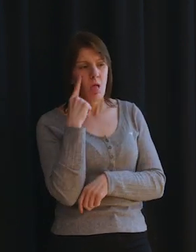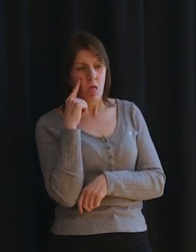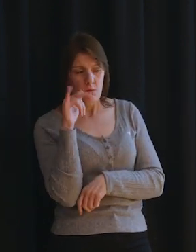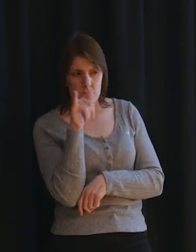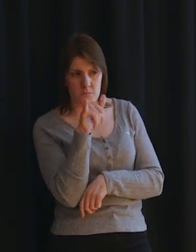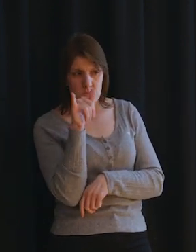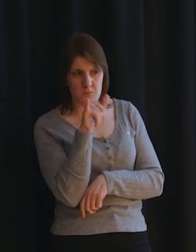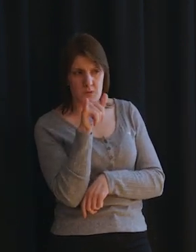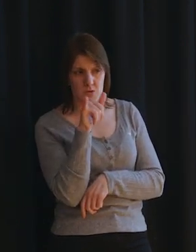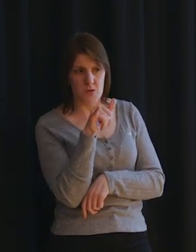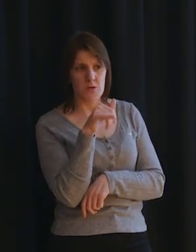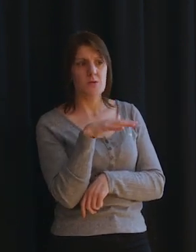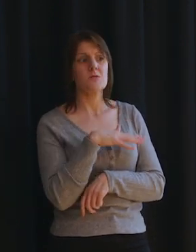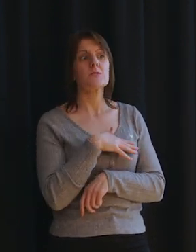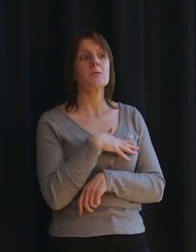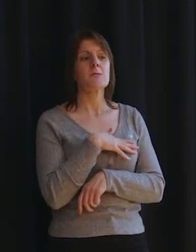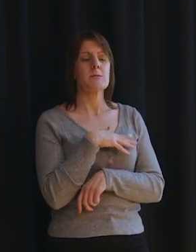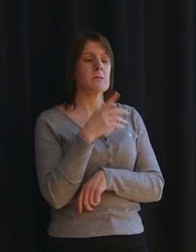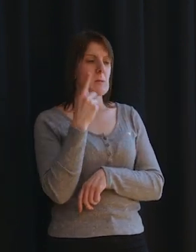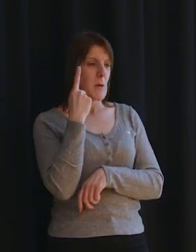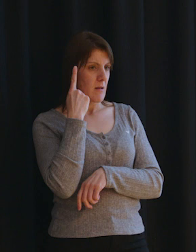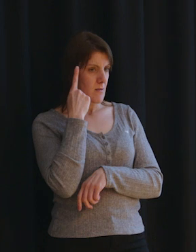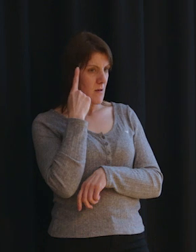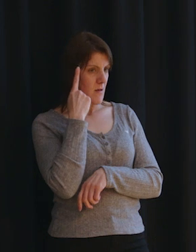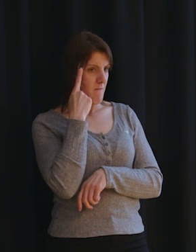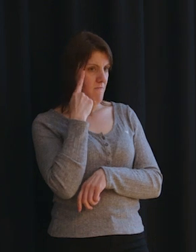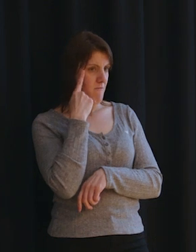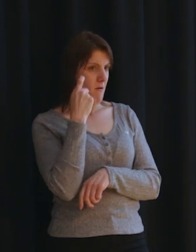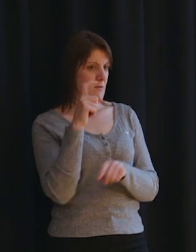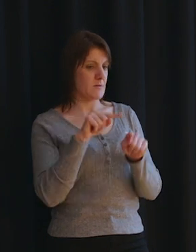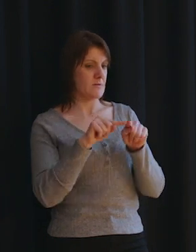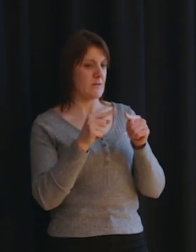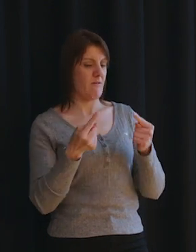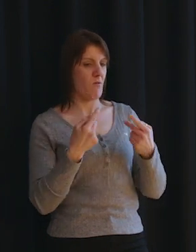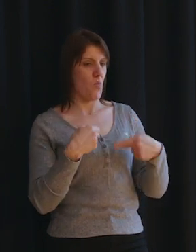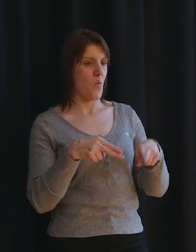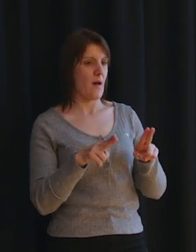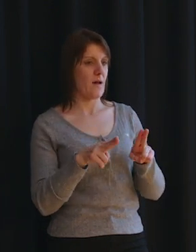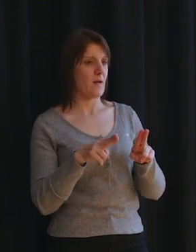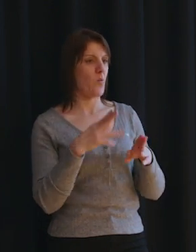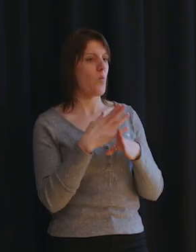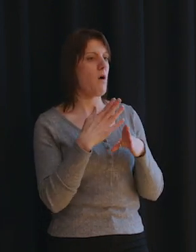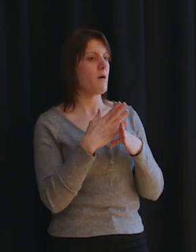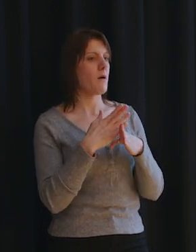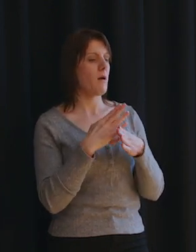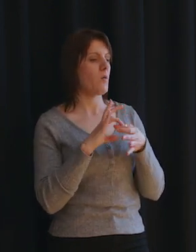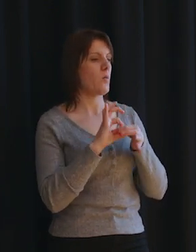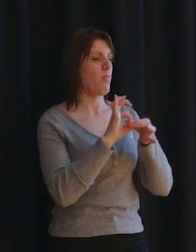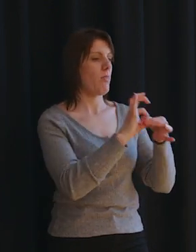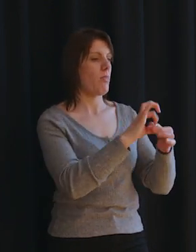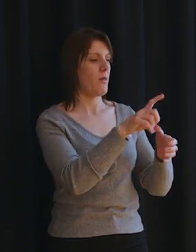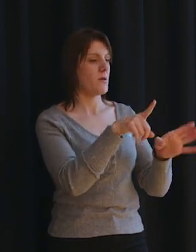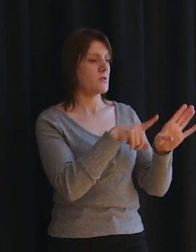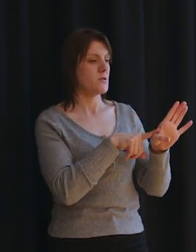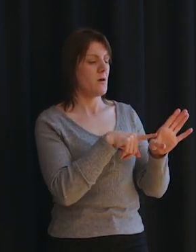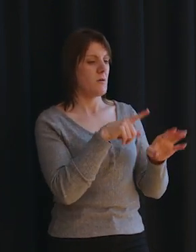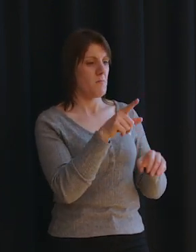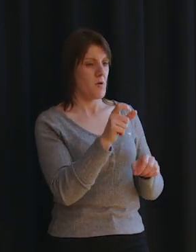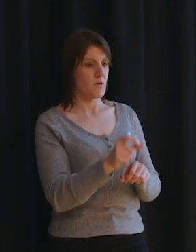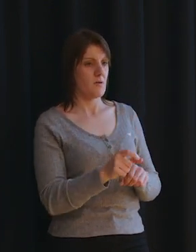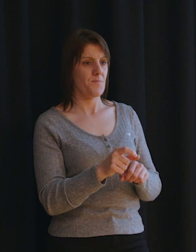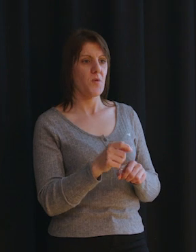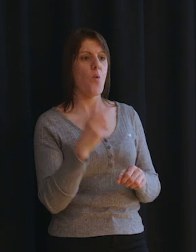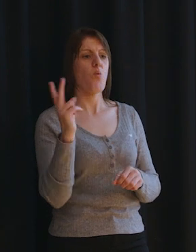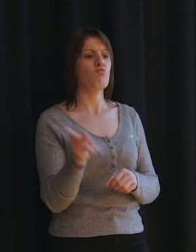well. So we had to find a different way of kind of perhaps working with this young person. So making sure that regular appointments was